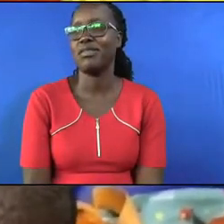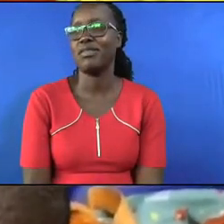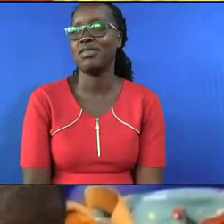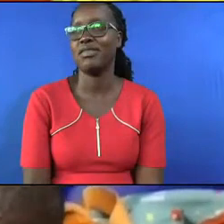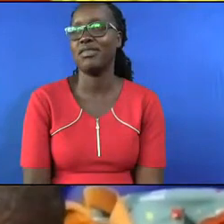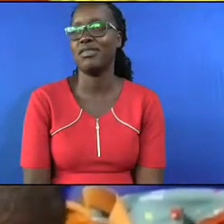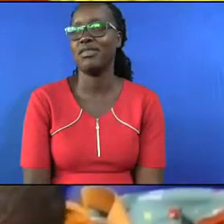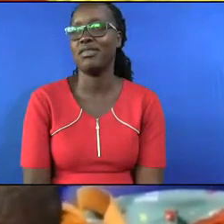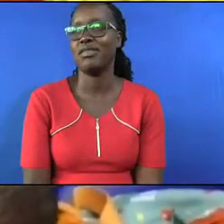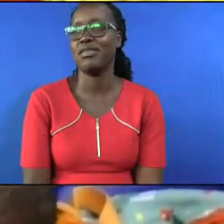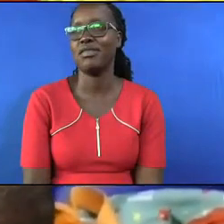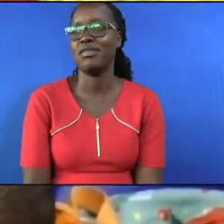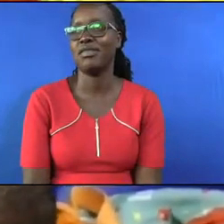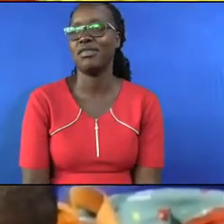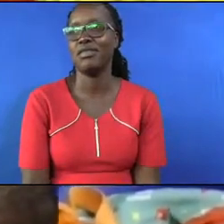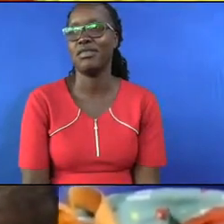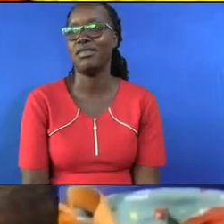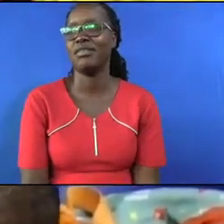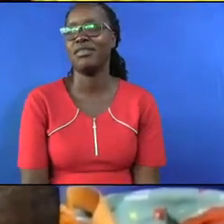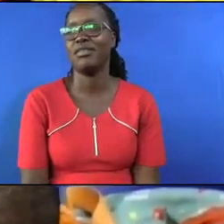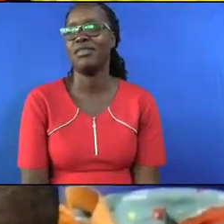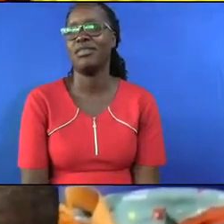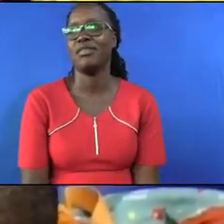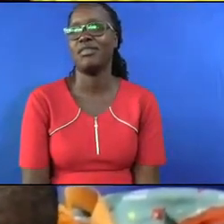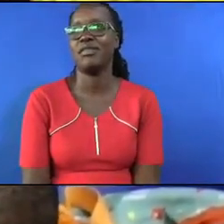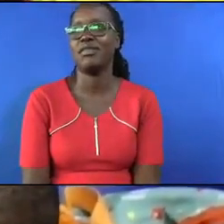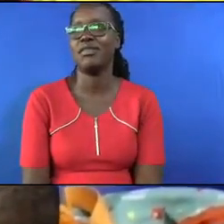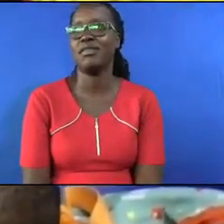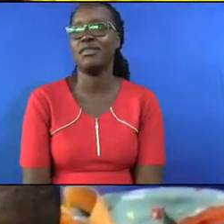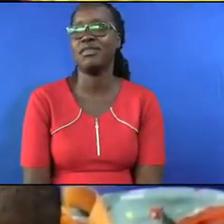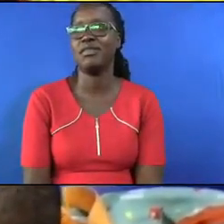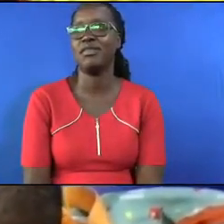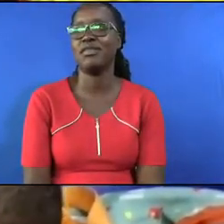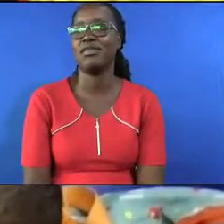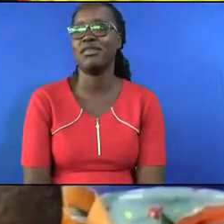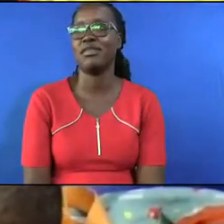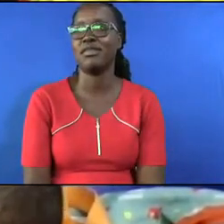Anything you would do. What would you want to have for yourself?